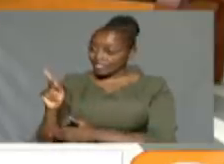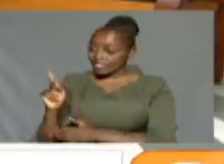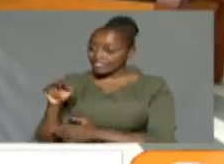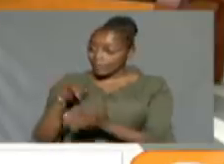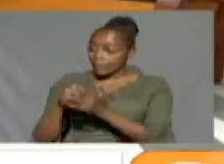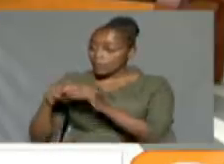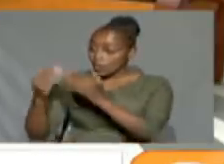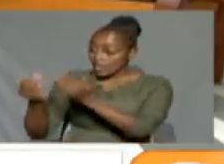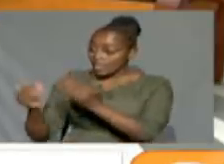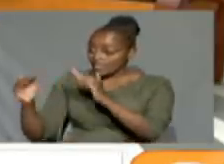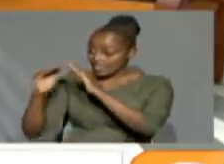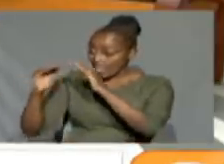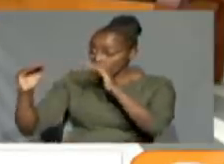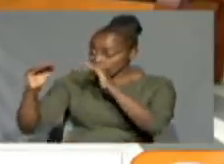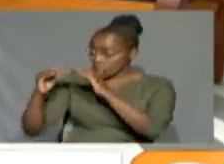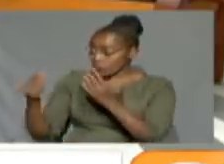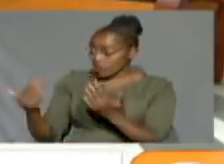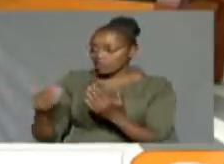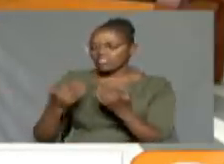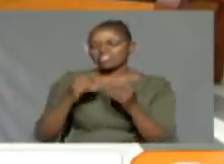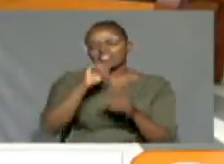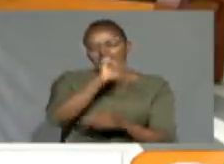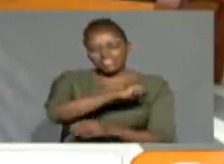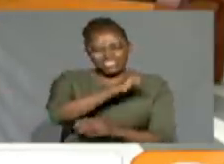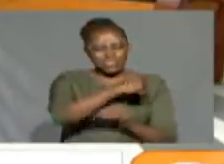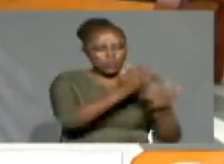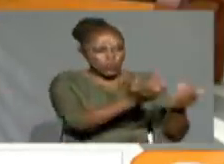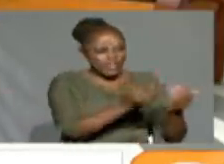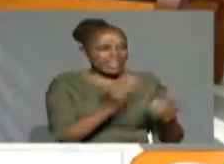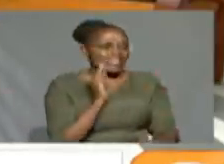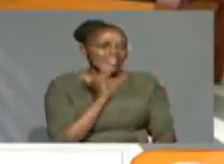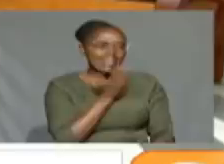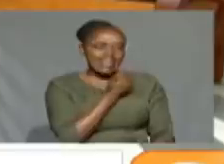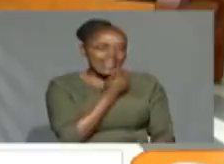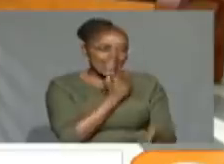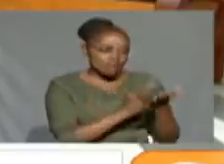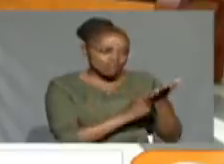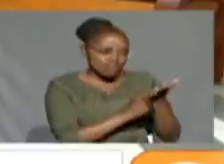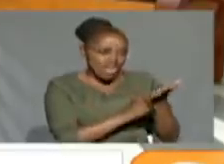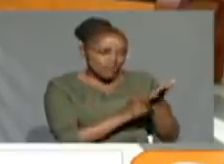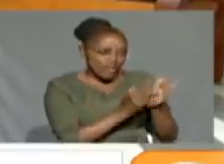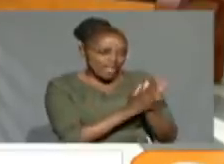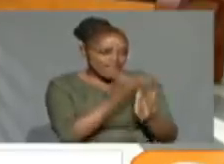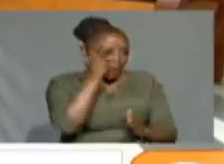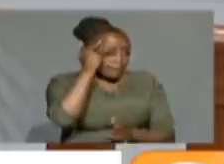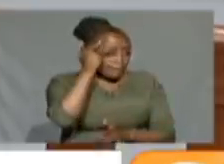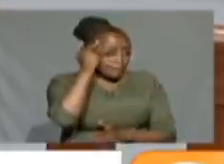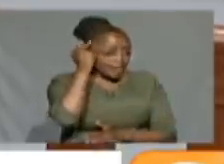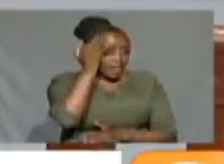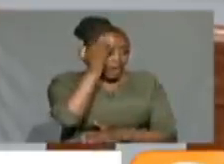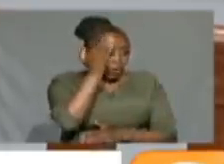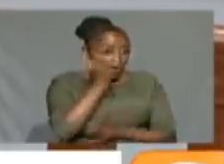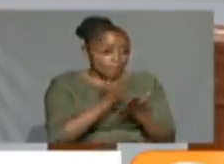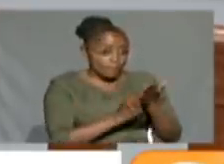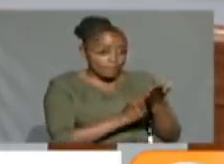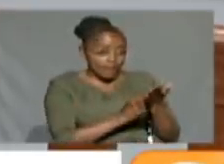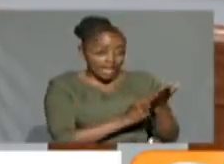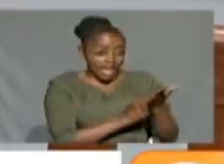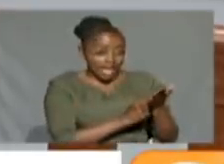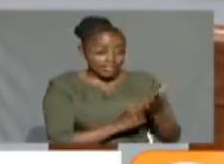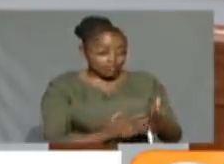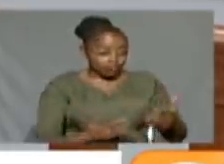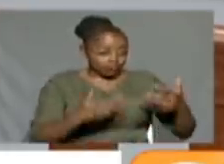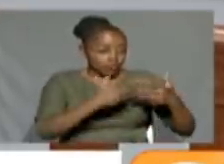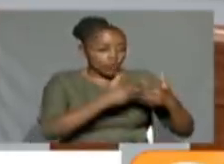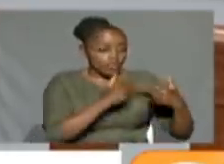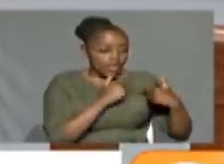that roof over our heads. And we still need the color of brown and black because brown resonates with our